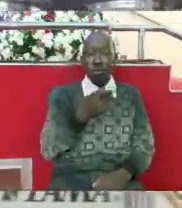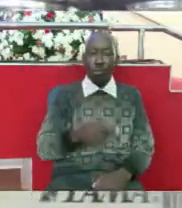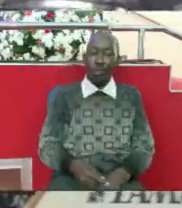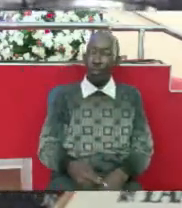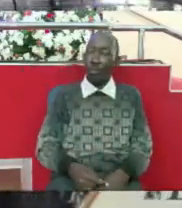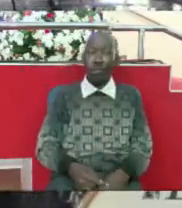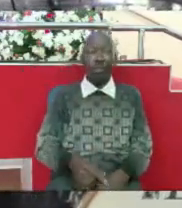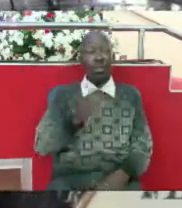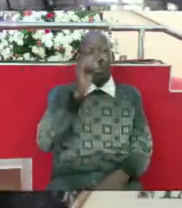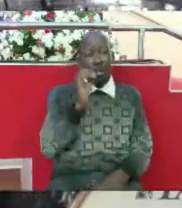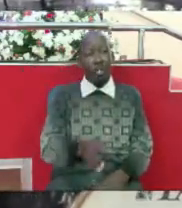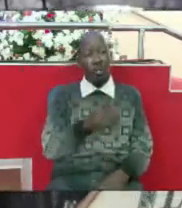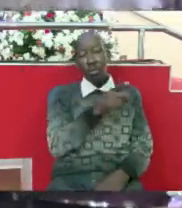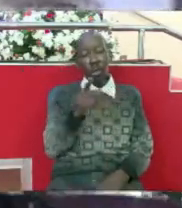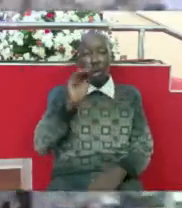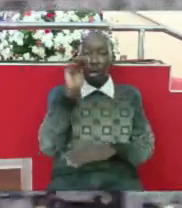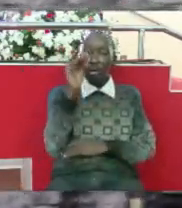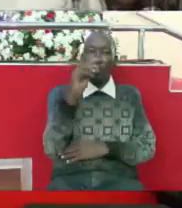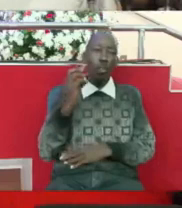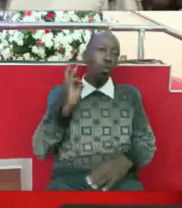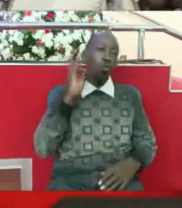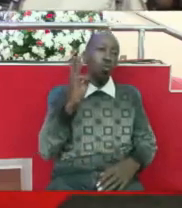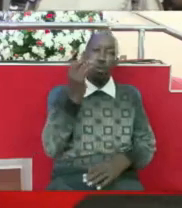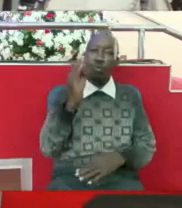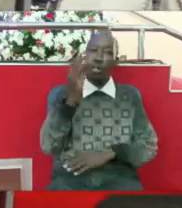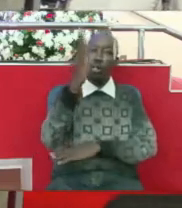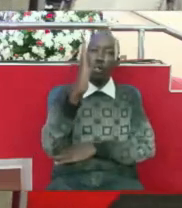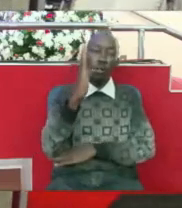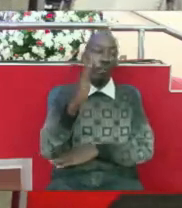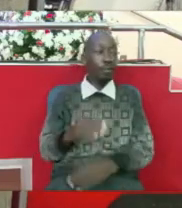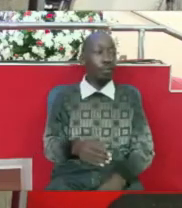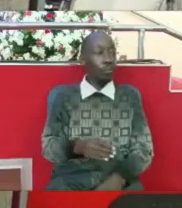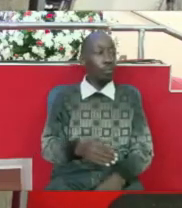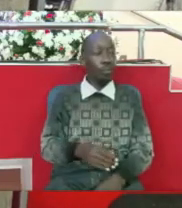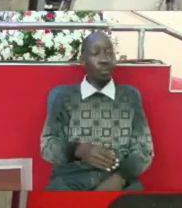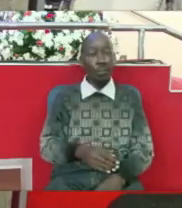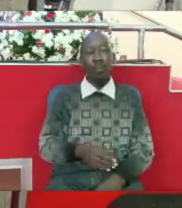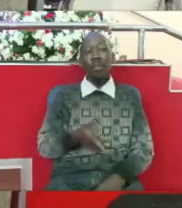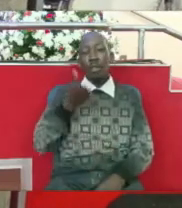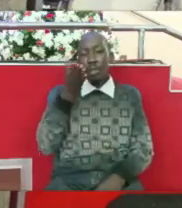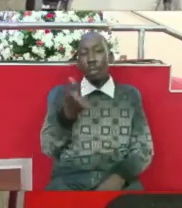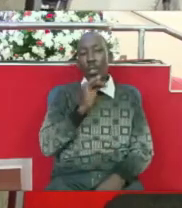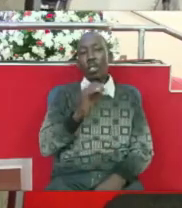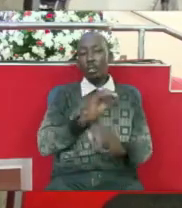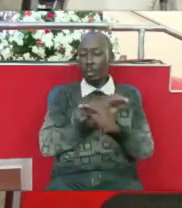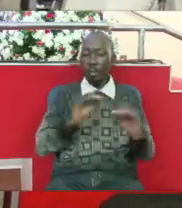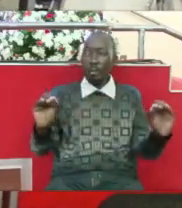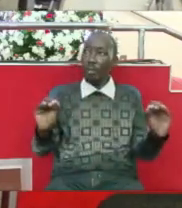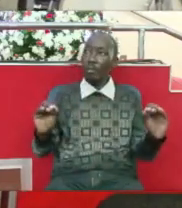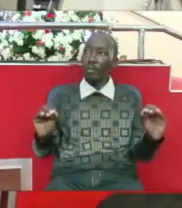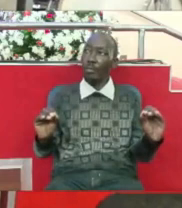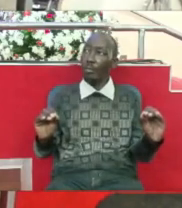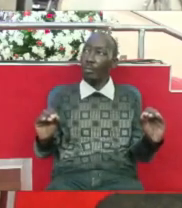If you're asking for the will of God, kama unauliza mapenzi ya Mungu, there is nothing